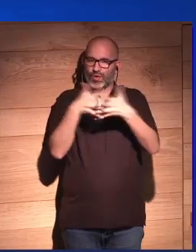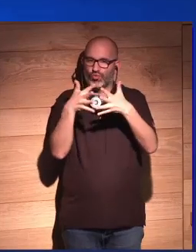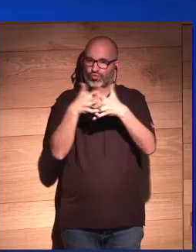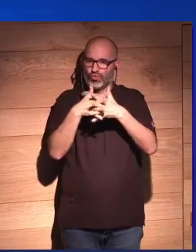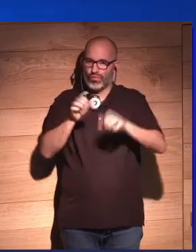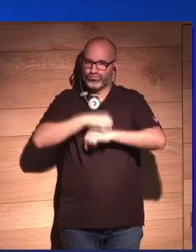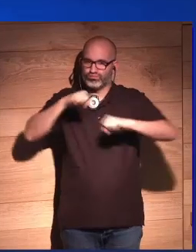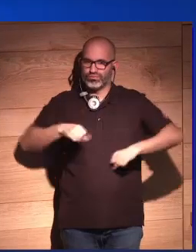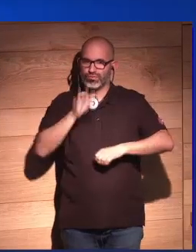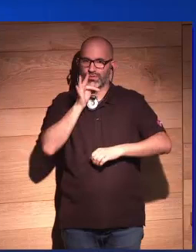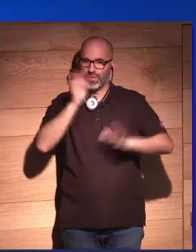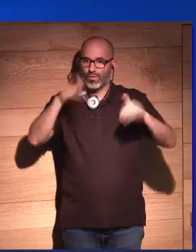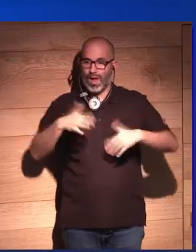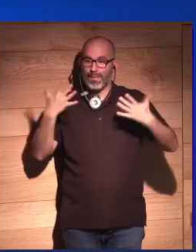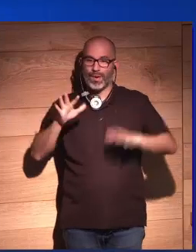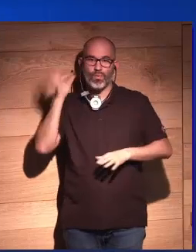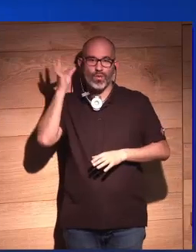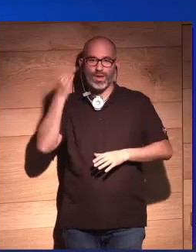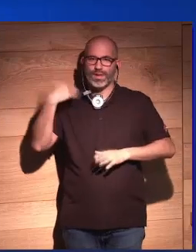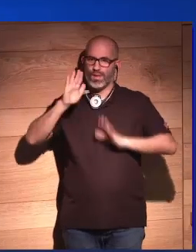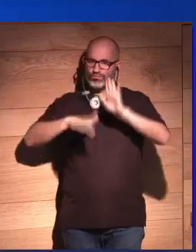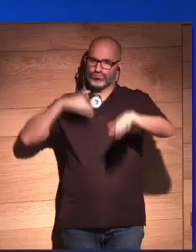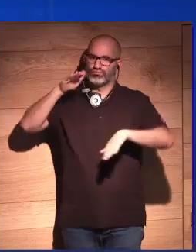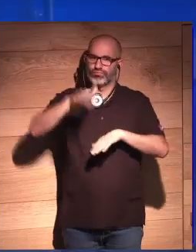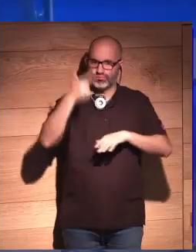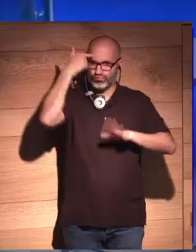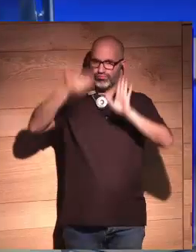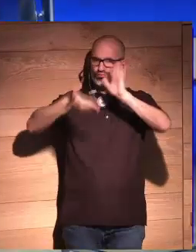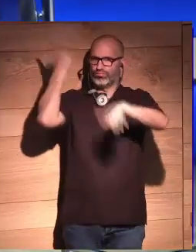to. It's amazing how fast